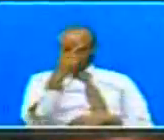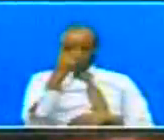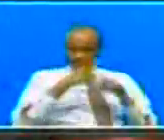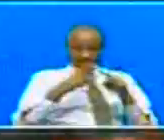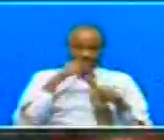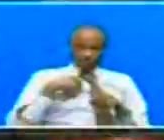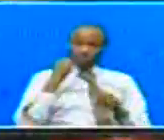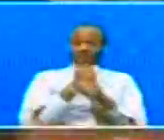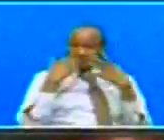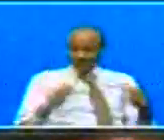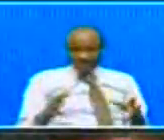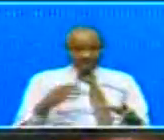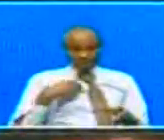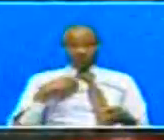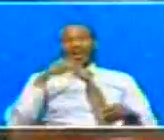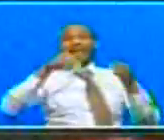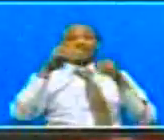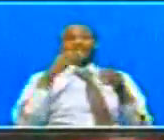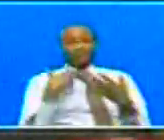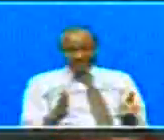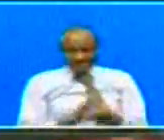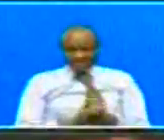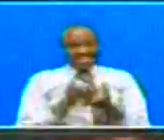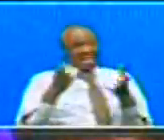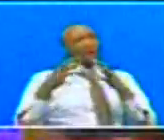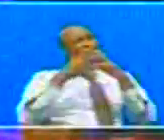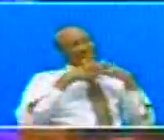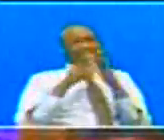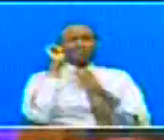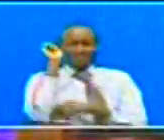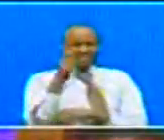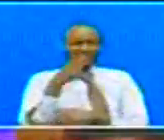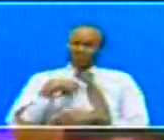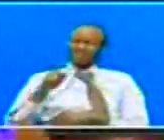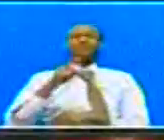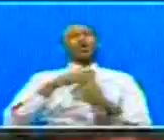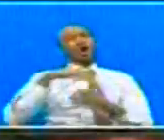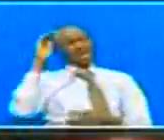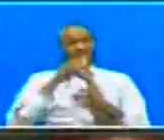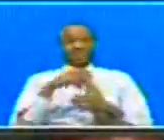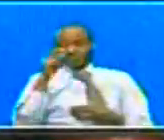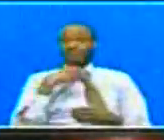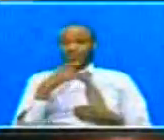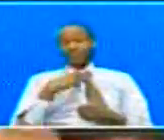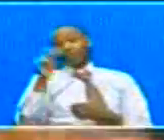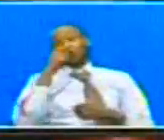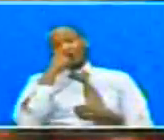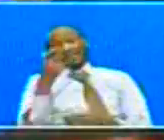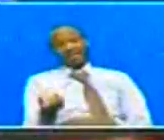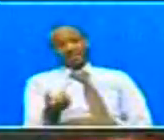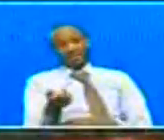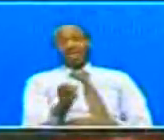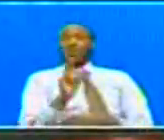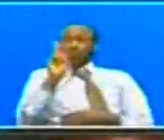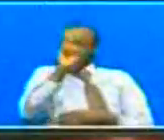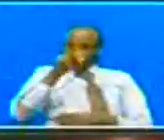kazi, unaondoka, unakuwa elected. And that is why American presidents have been overflying Kenya to land in Tanzania. Uhuru Muigai Kenyatta, the